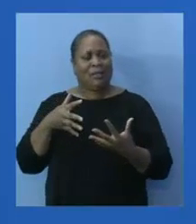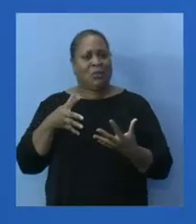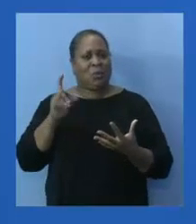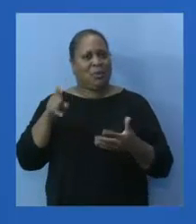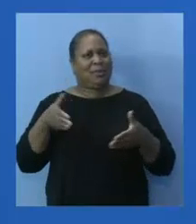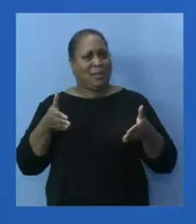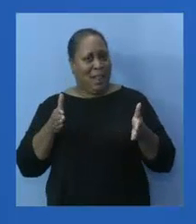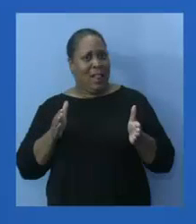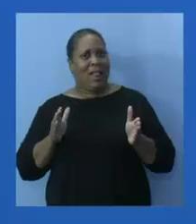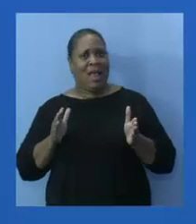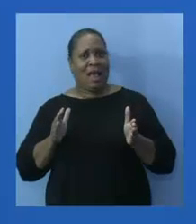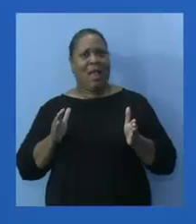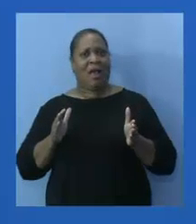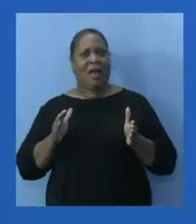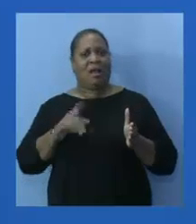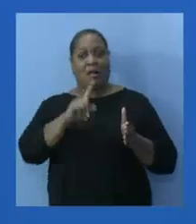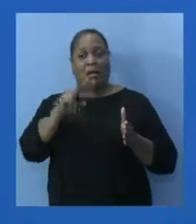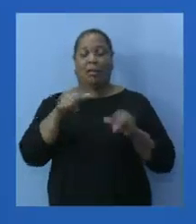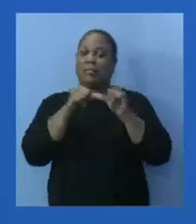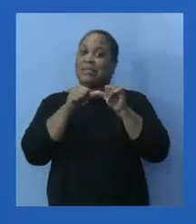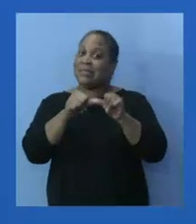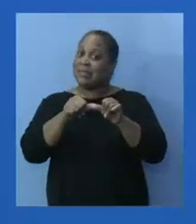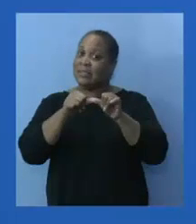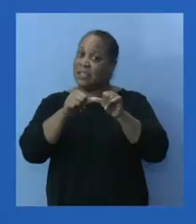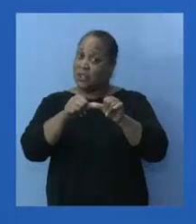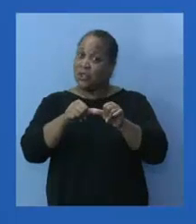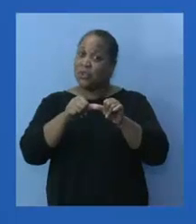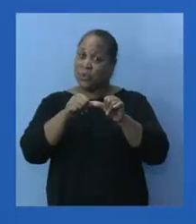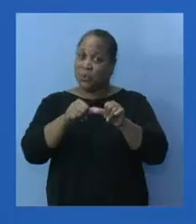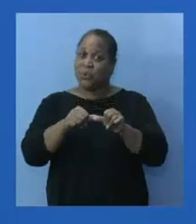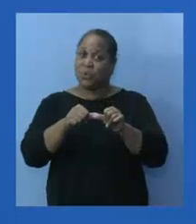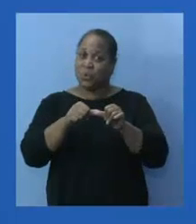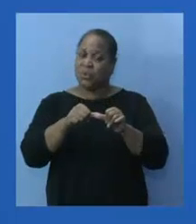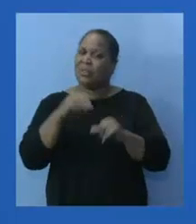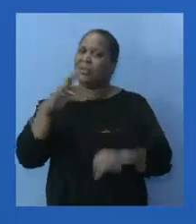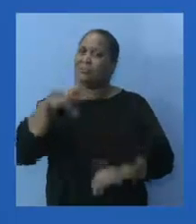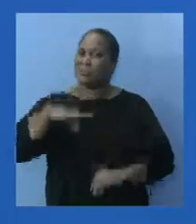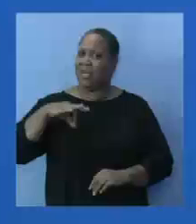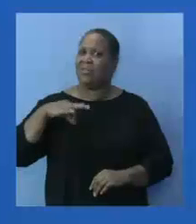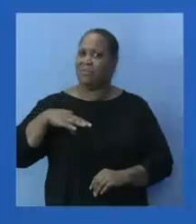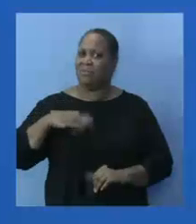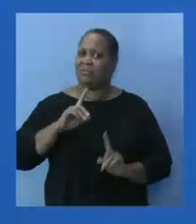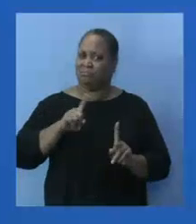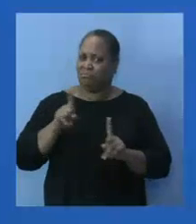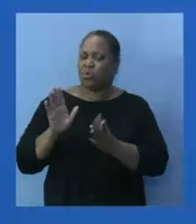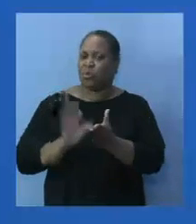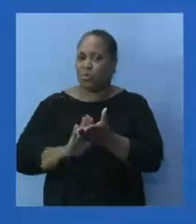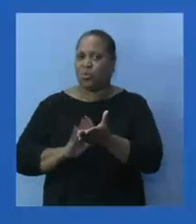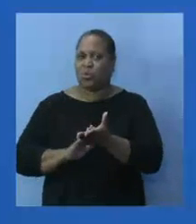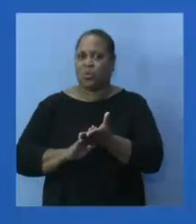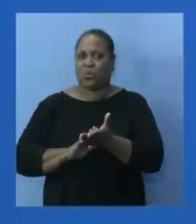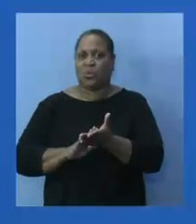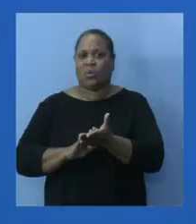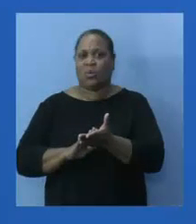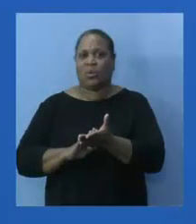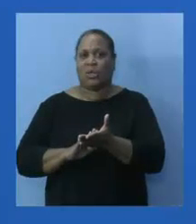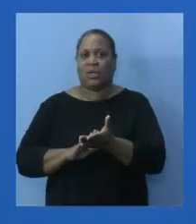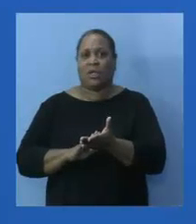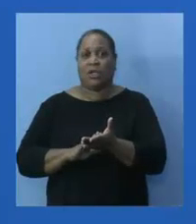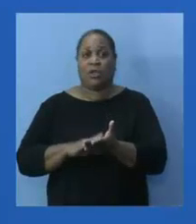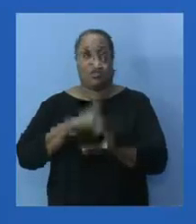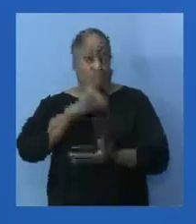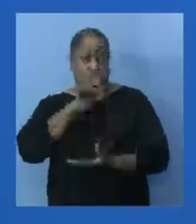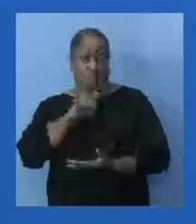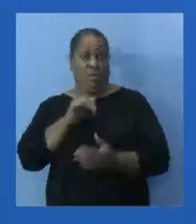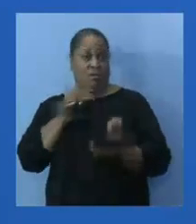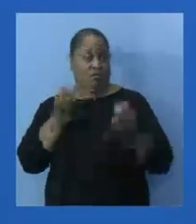allow that for them to continue having the benefits of going to school. And the reality is